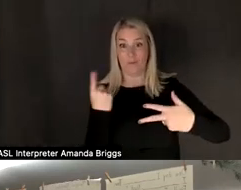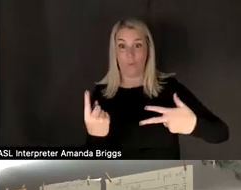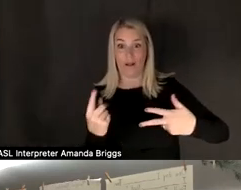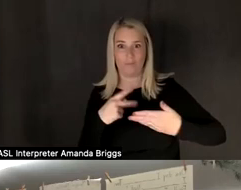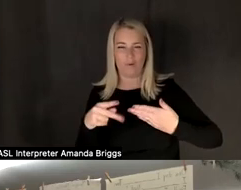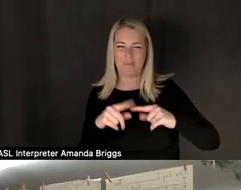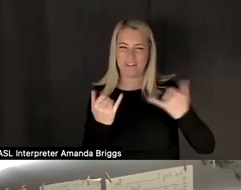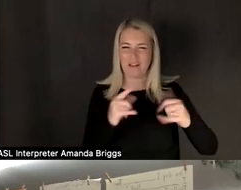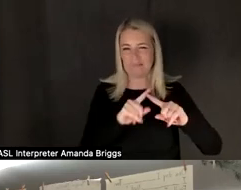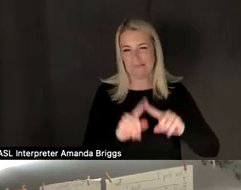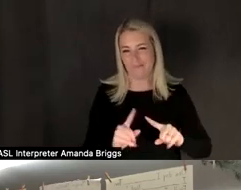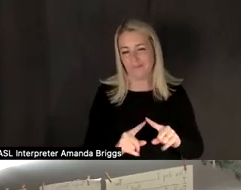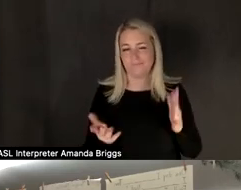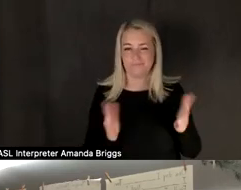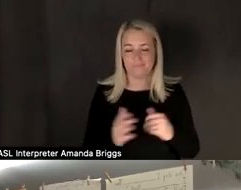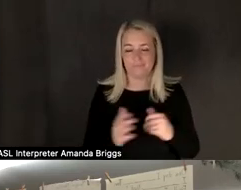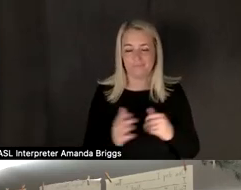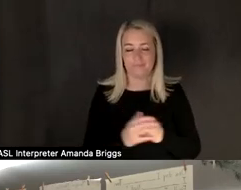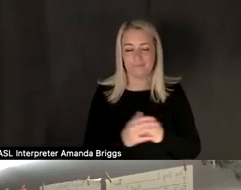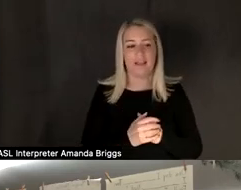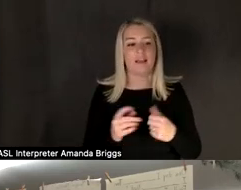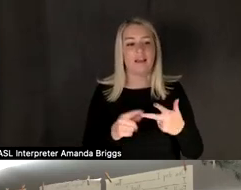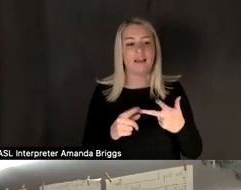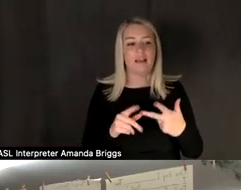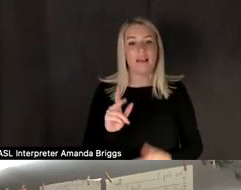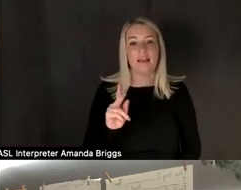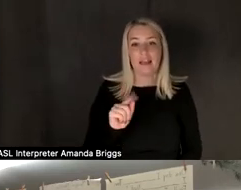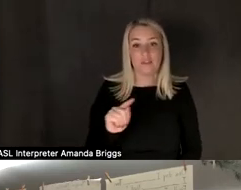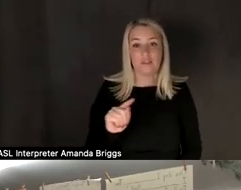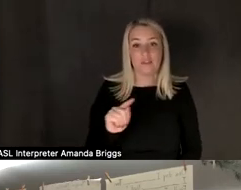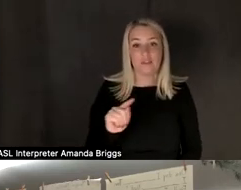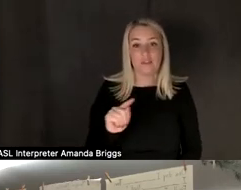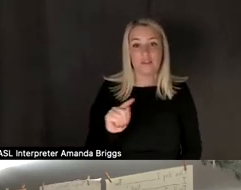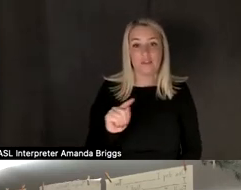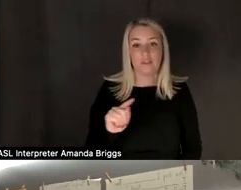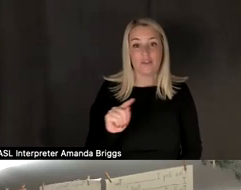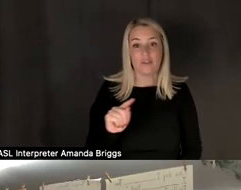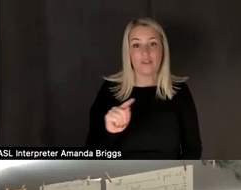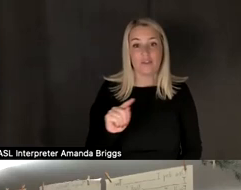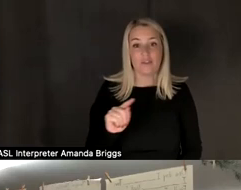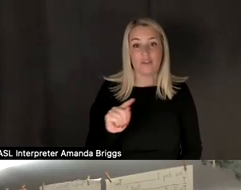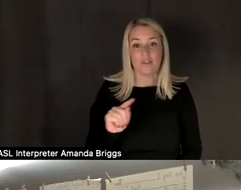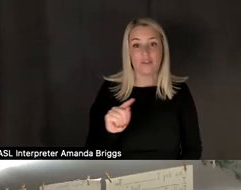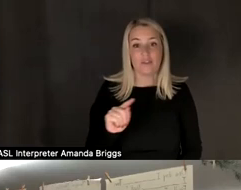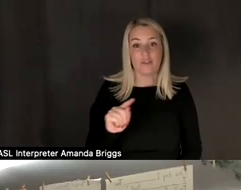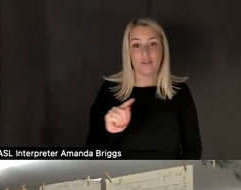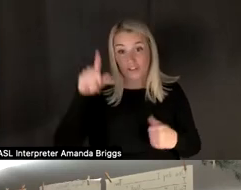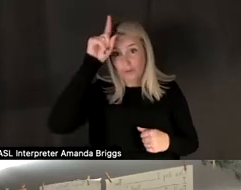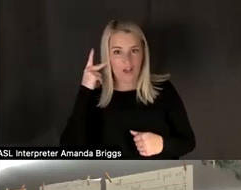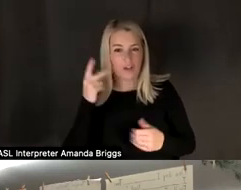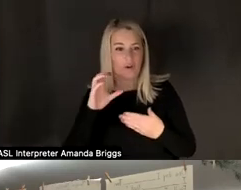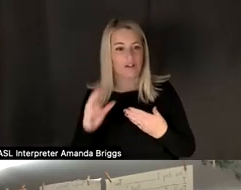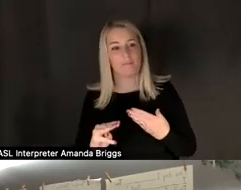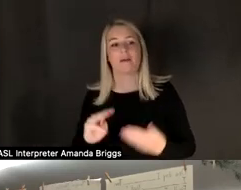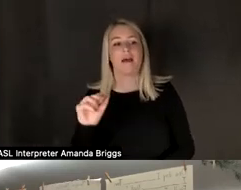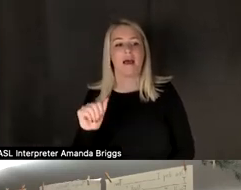are. And then also in grades K through 3, we have a German phonics curriculum. A, B, C, D, F,